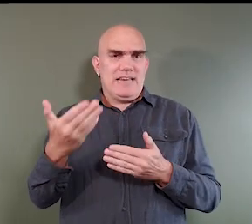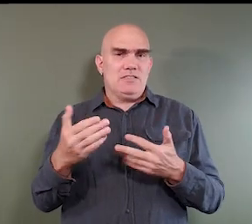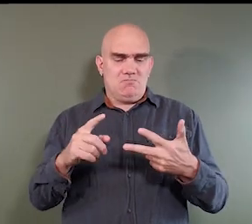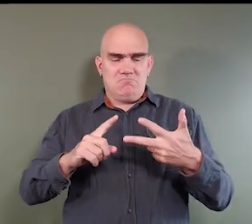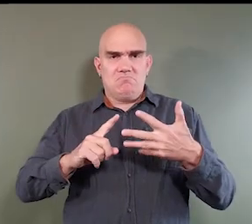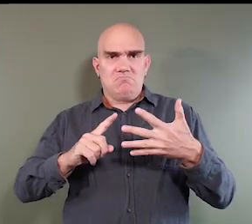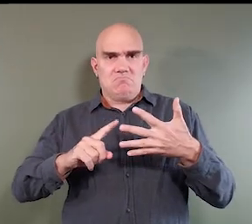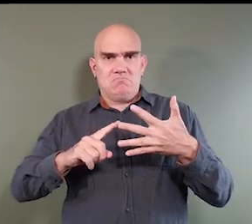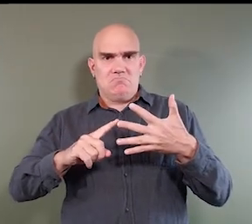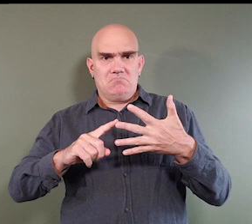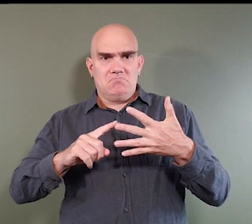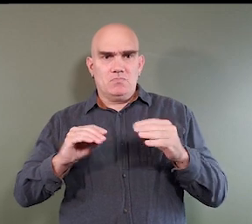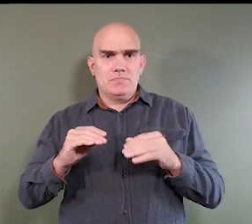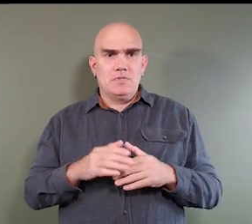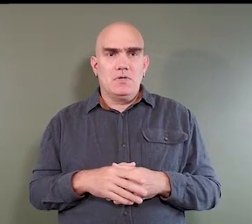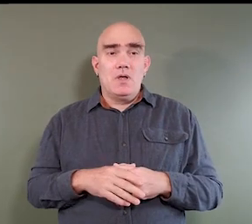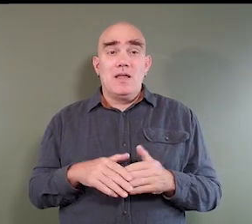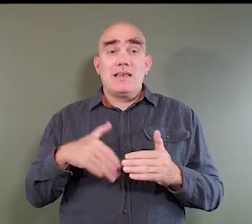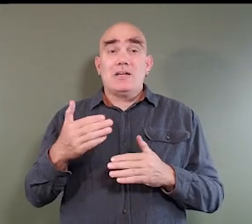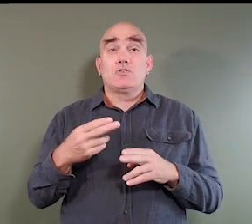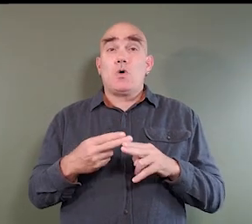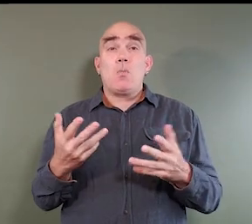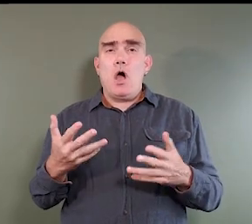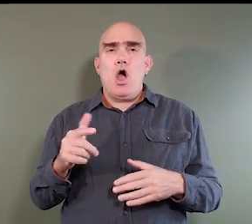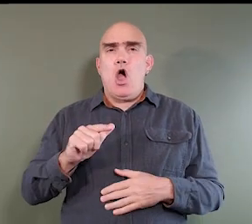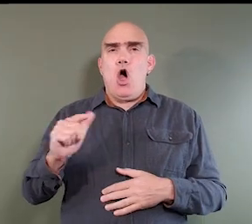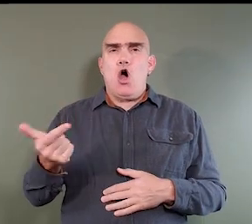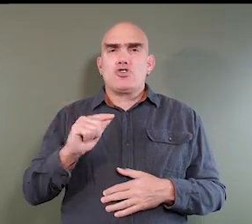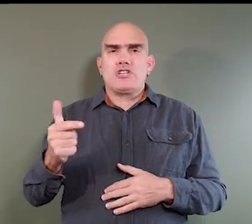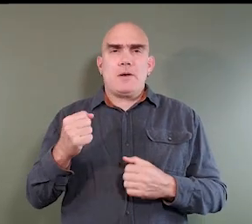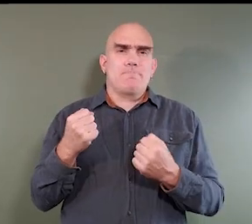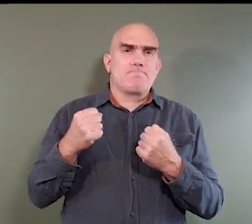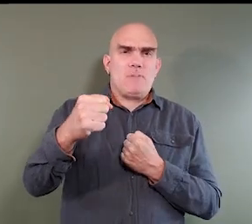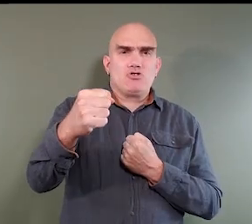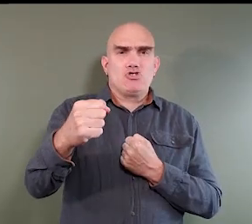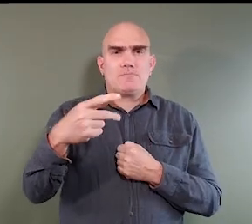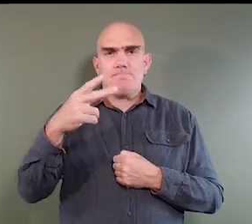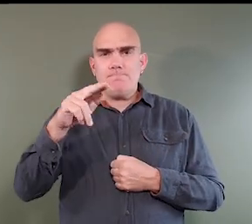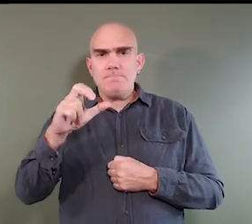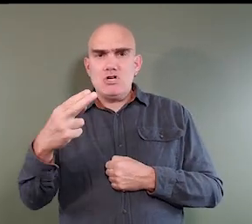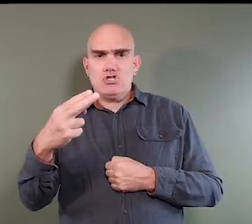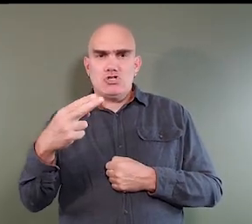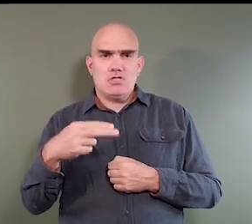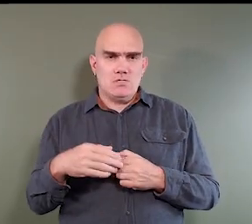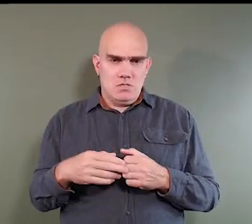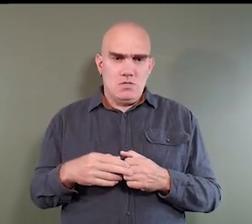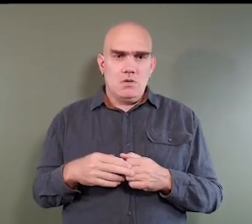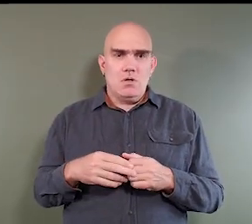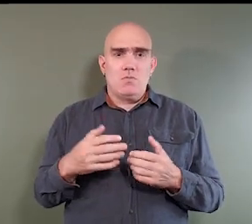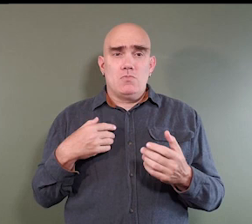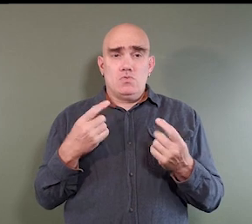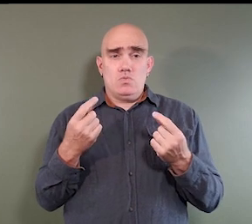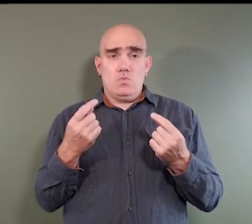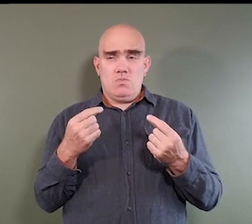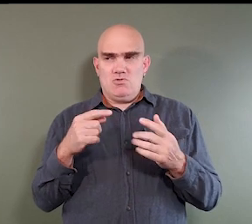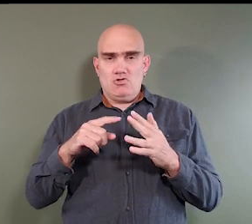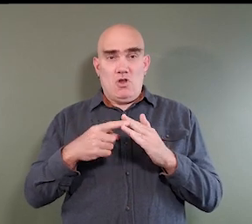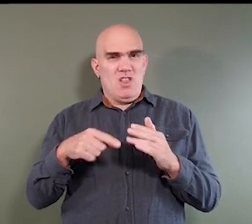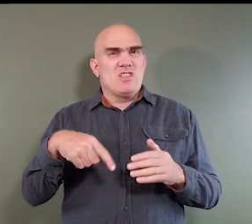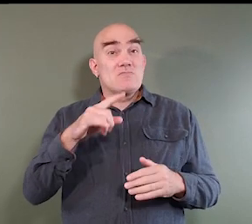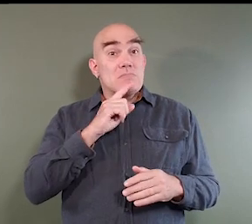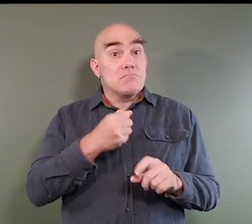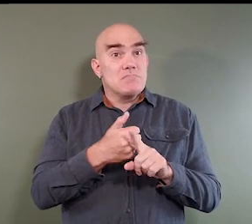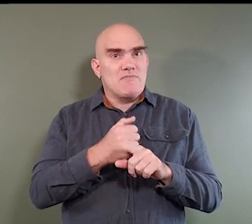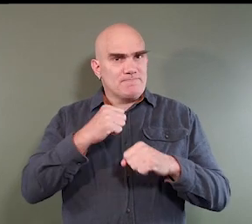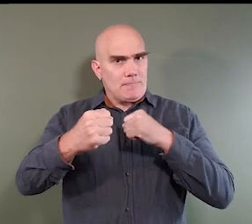next movement. The next movement is called alternating punches. What this is, you're gonna start